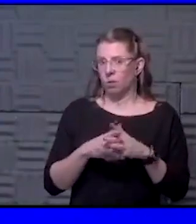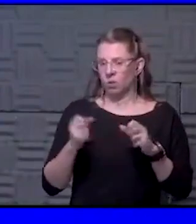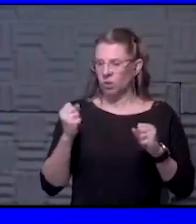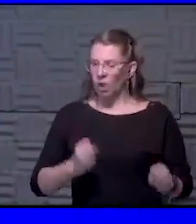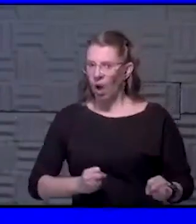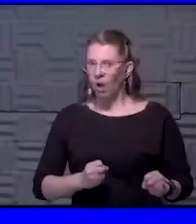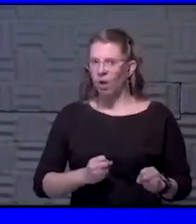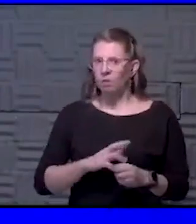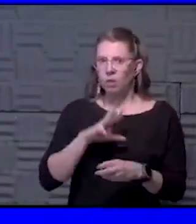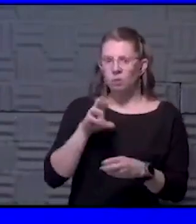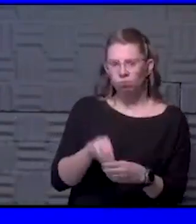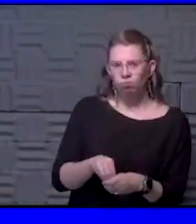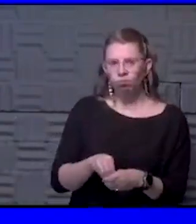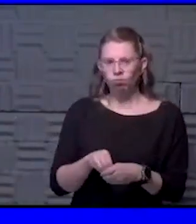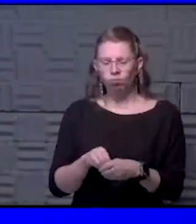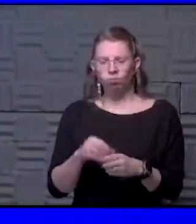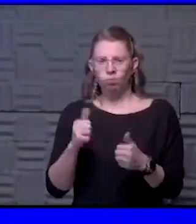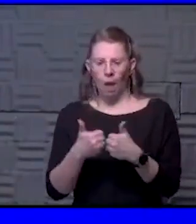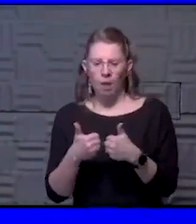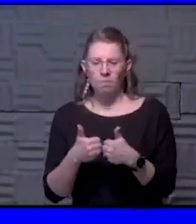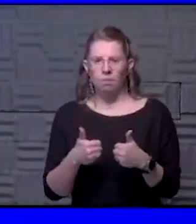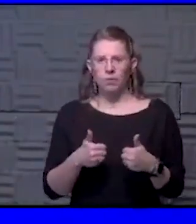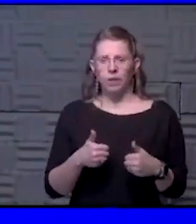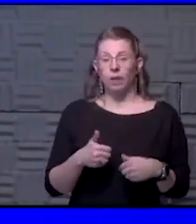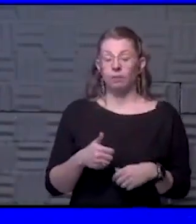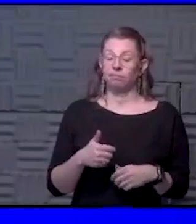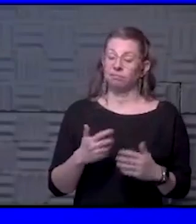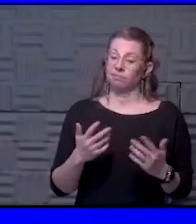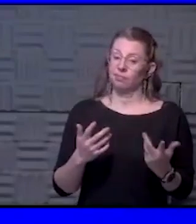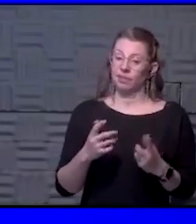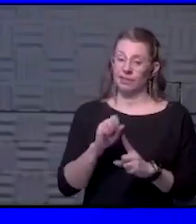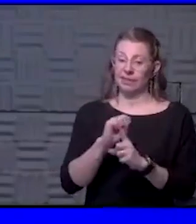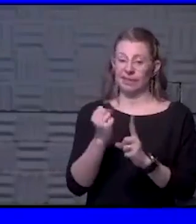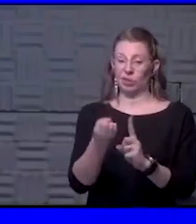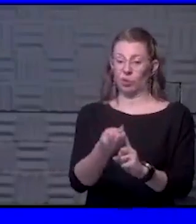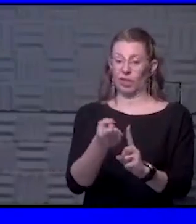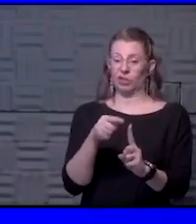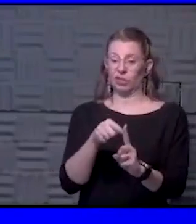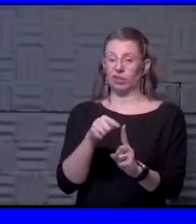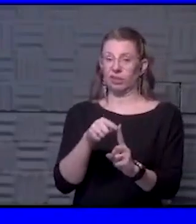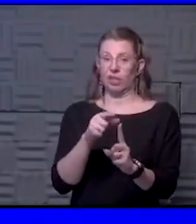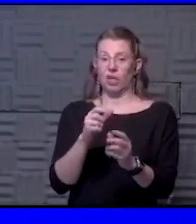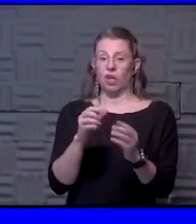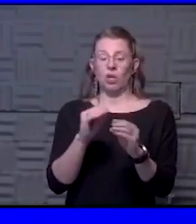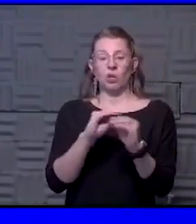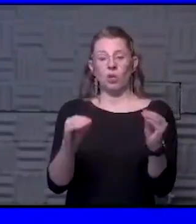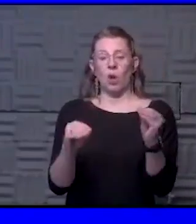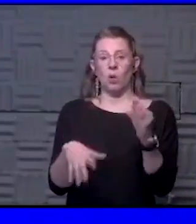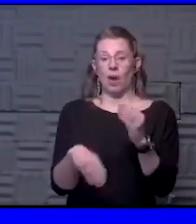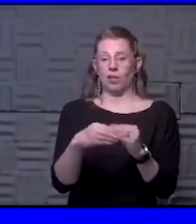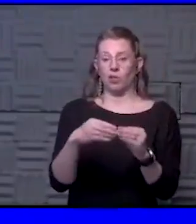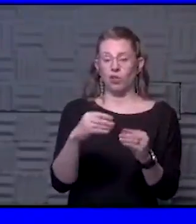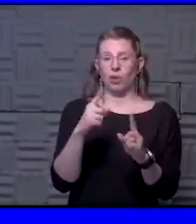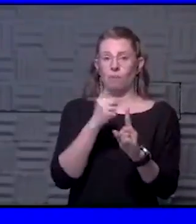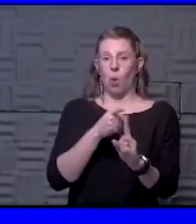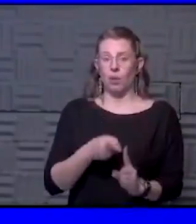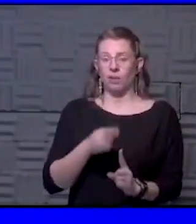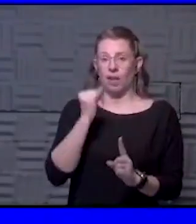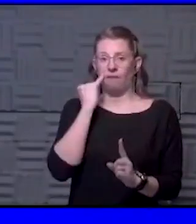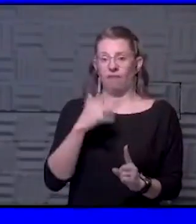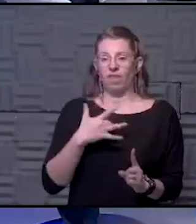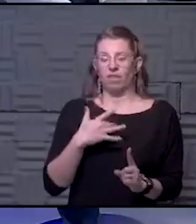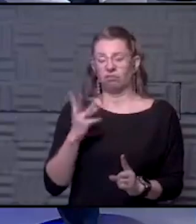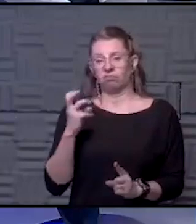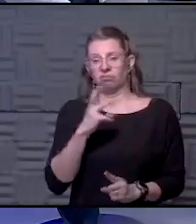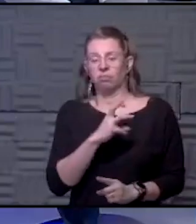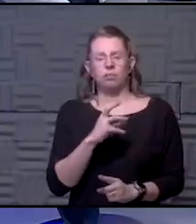sort of part of the mantra, right? And I would say this is a case where you don't get extra points for being tough. If you feel off, get checked out. Absolutely. It's okay